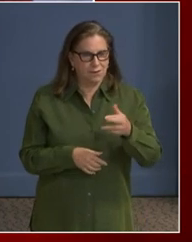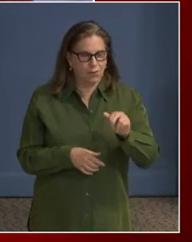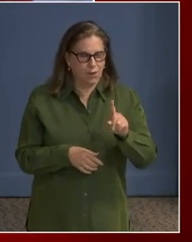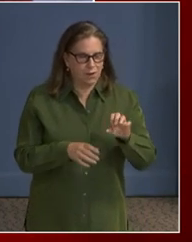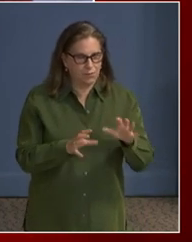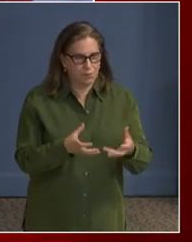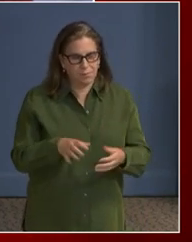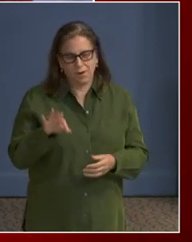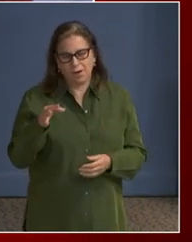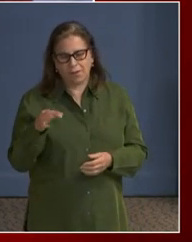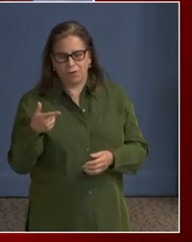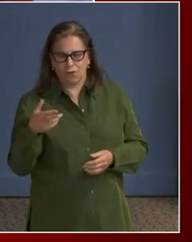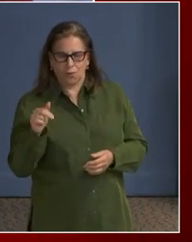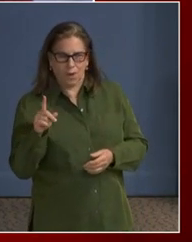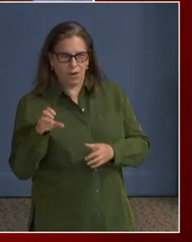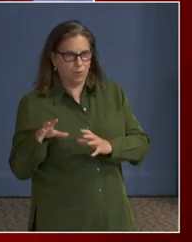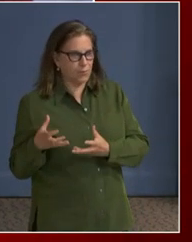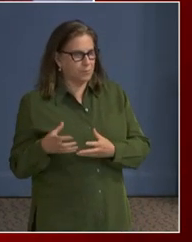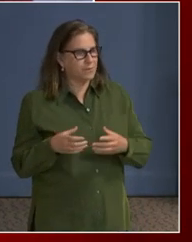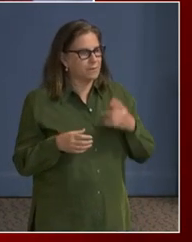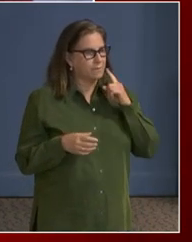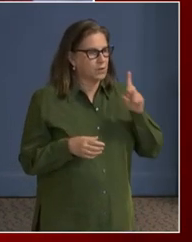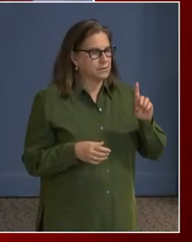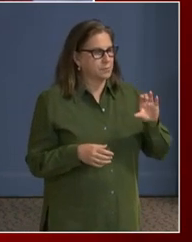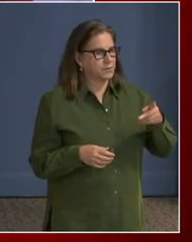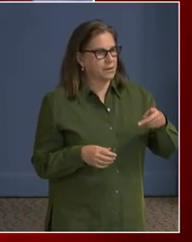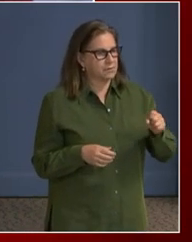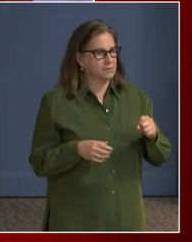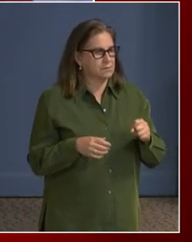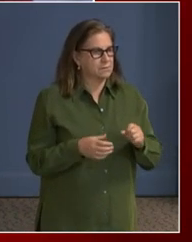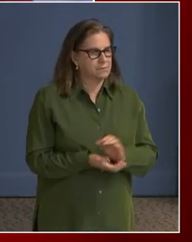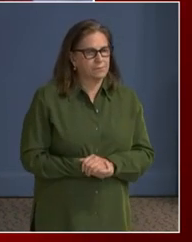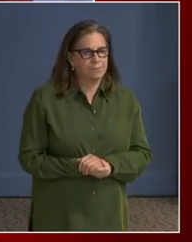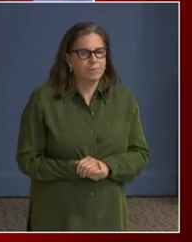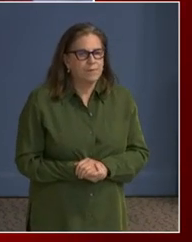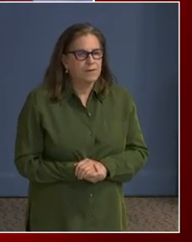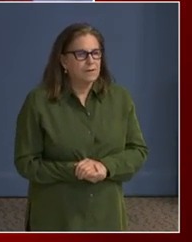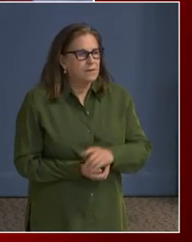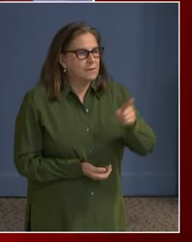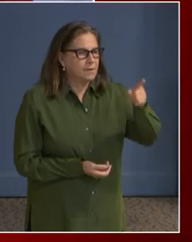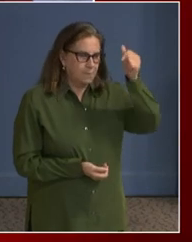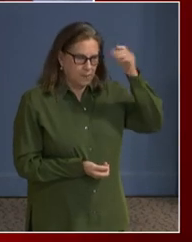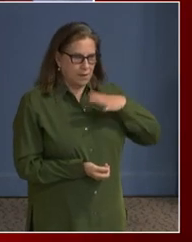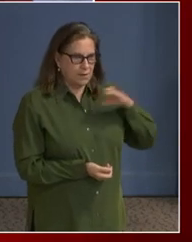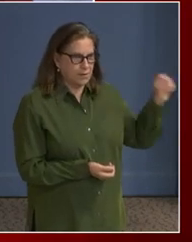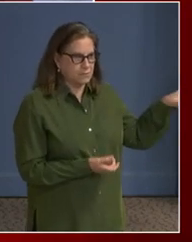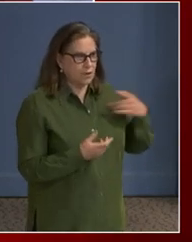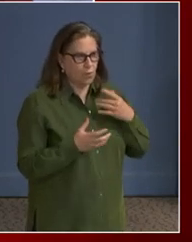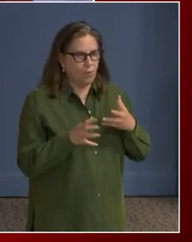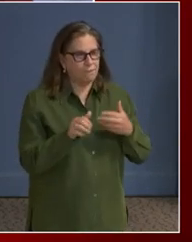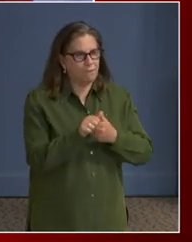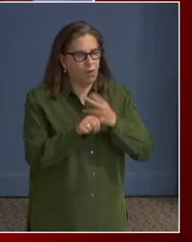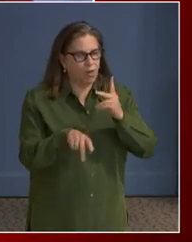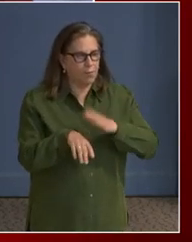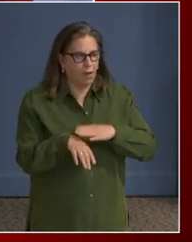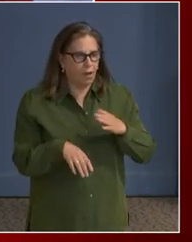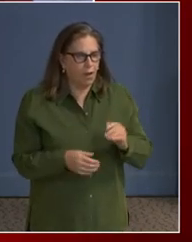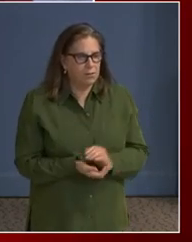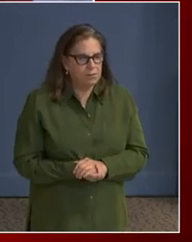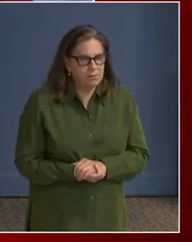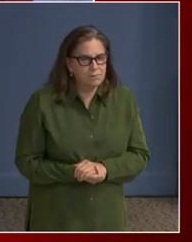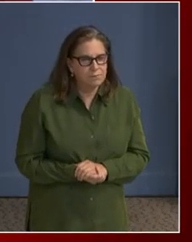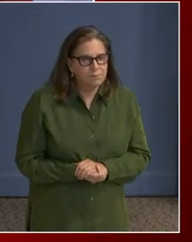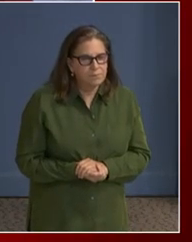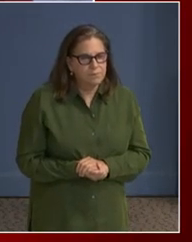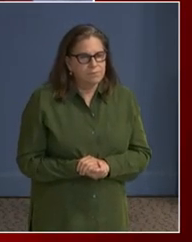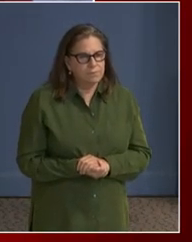10th. Yes, sir. Could I follow up on just kind of on the schools, but ask about pools, swimming pools? I